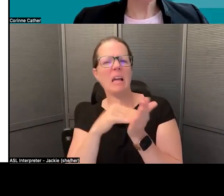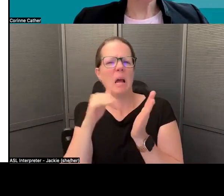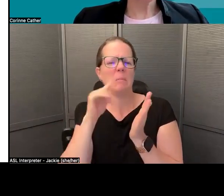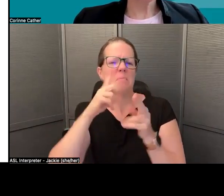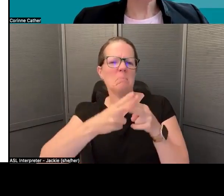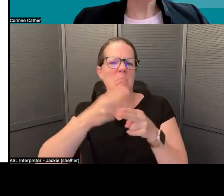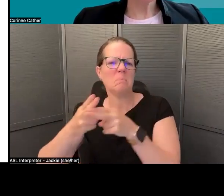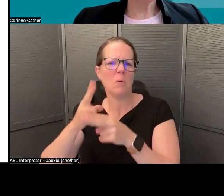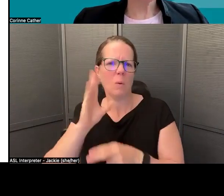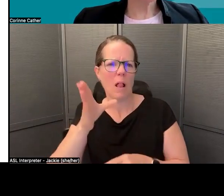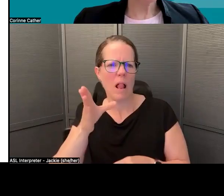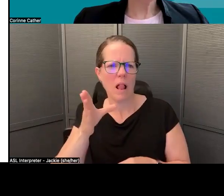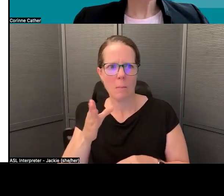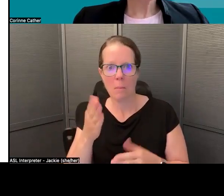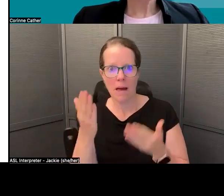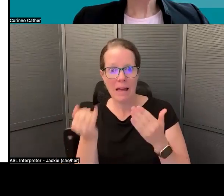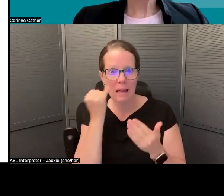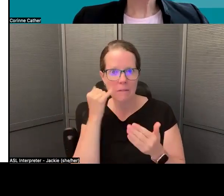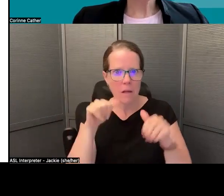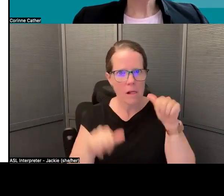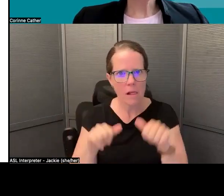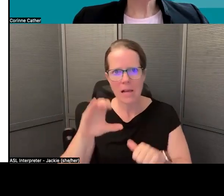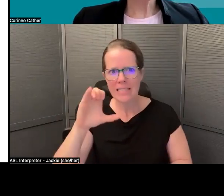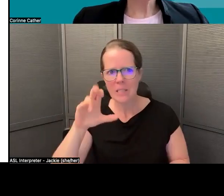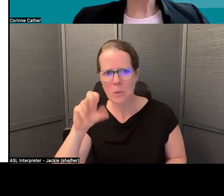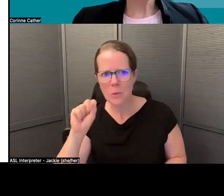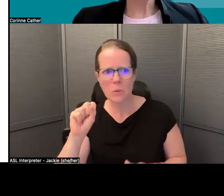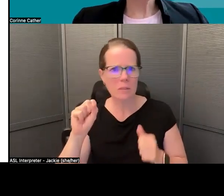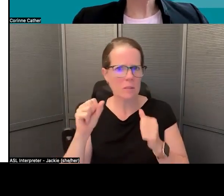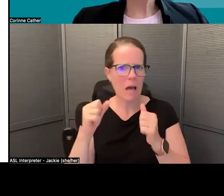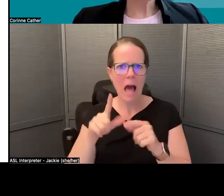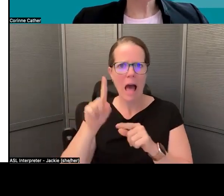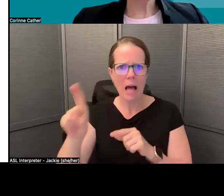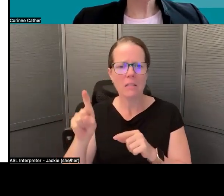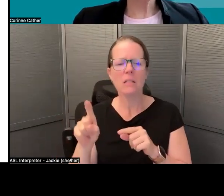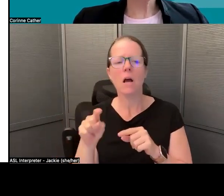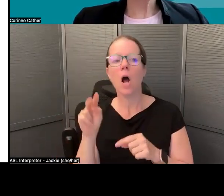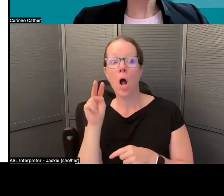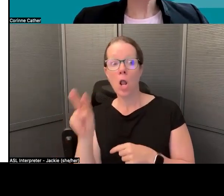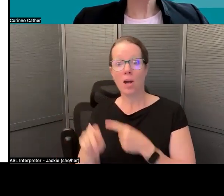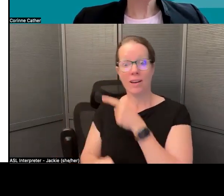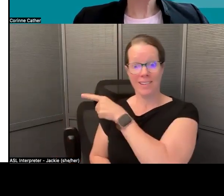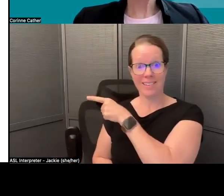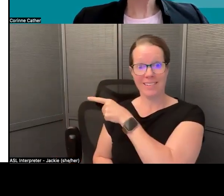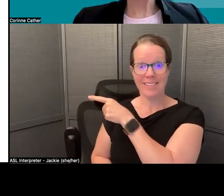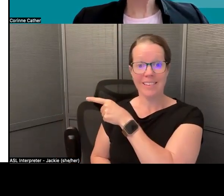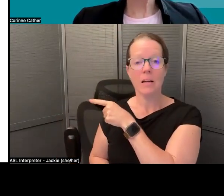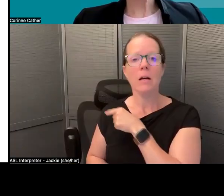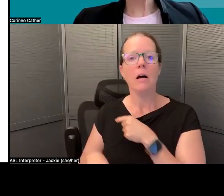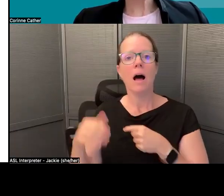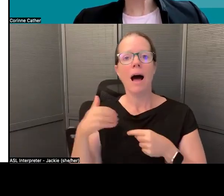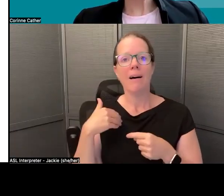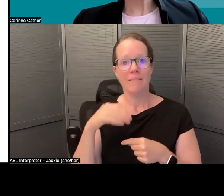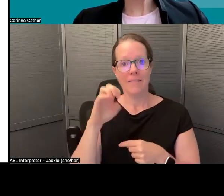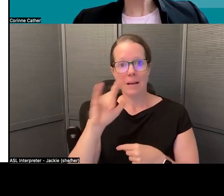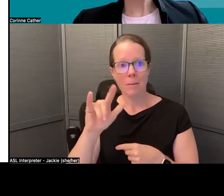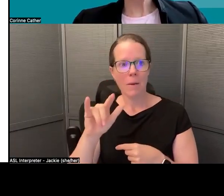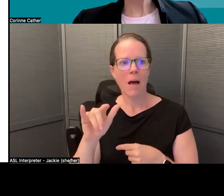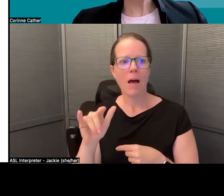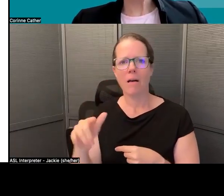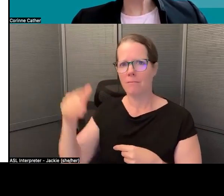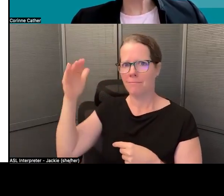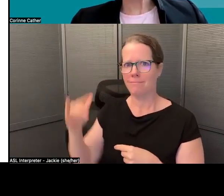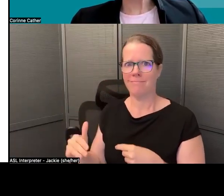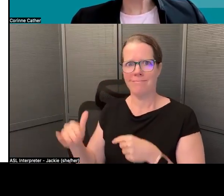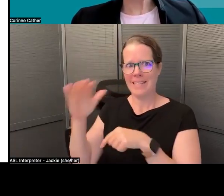about CEUs in particular, but we will have CEUs for psychologists, nurses, social workers, occupational